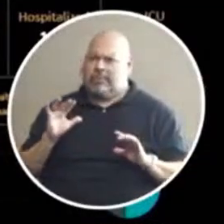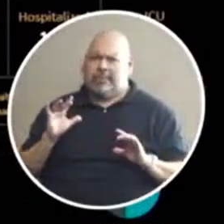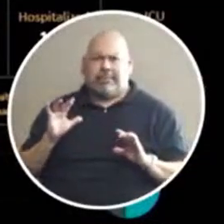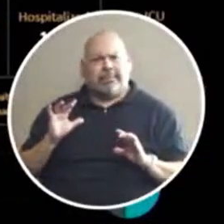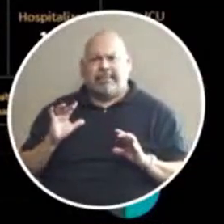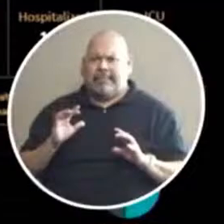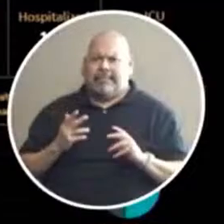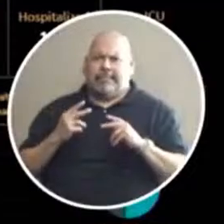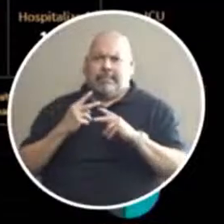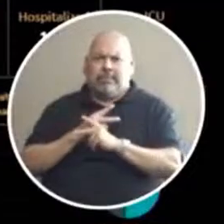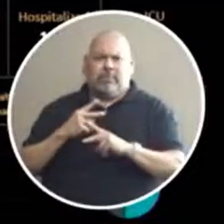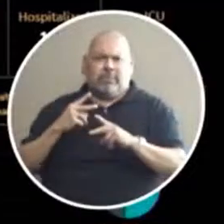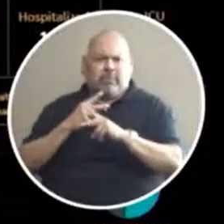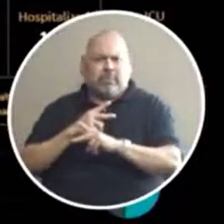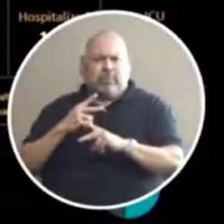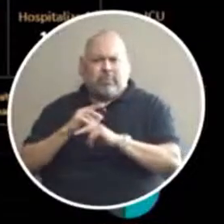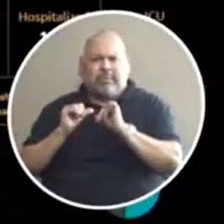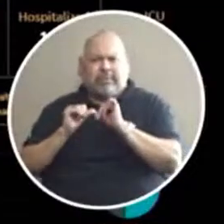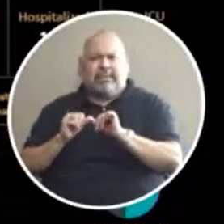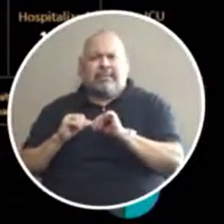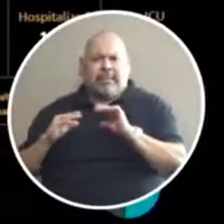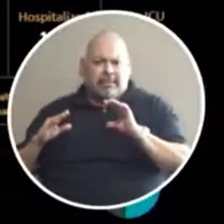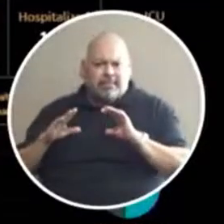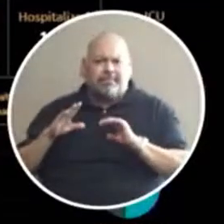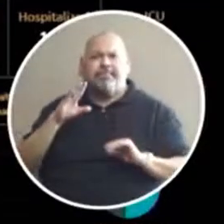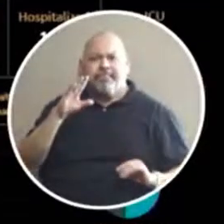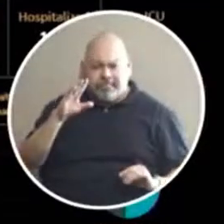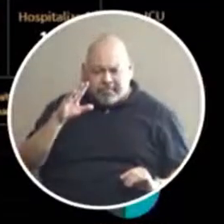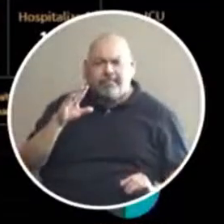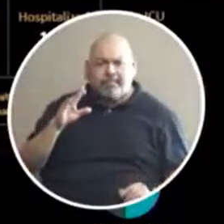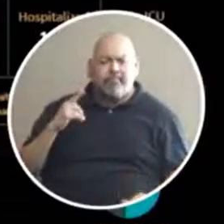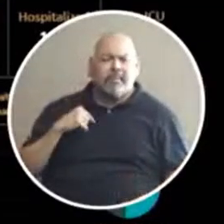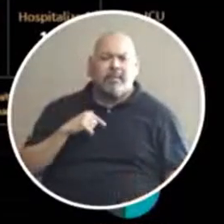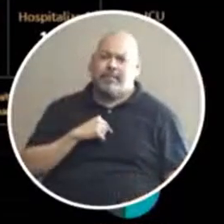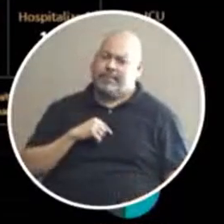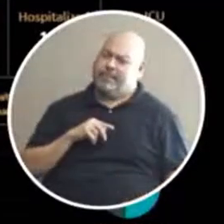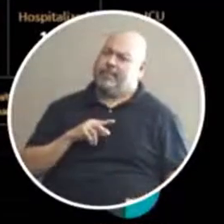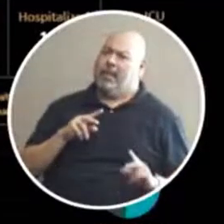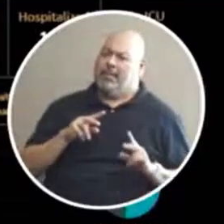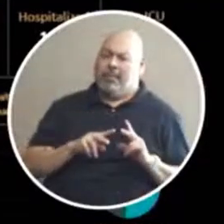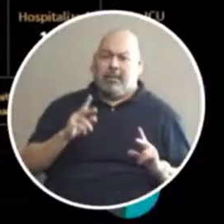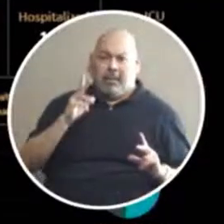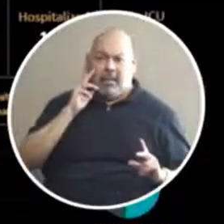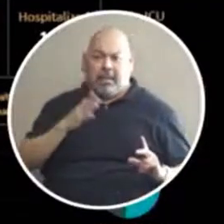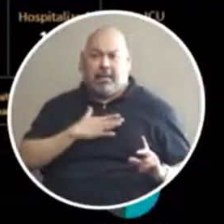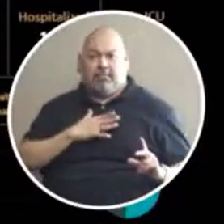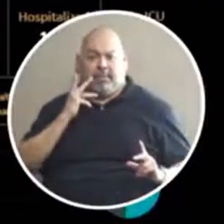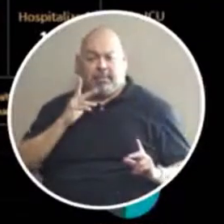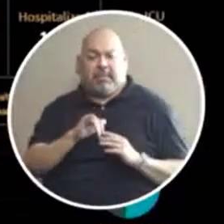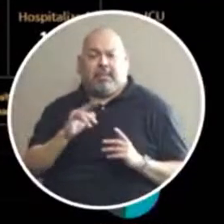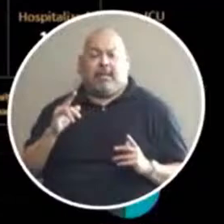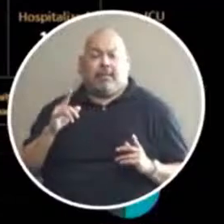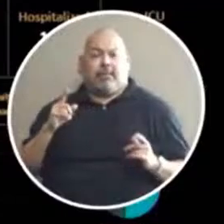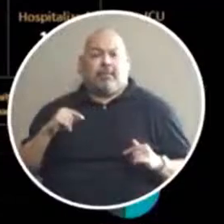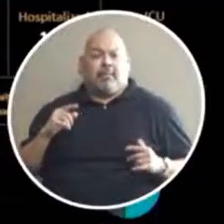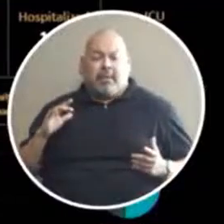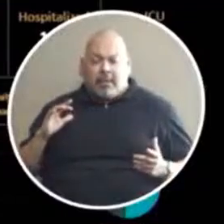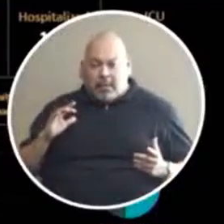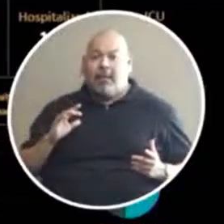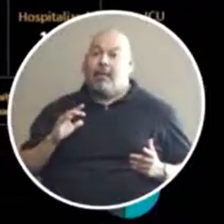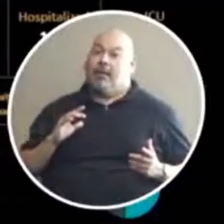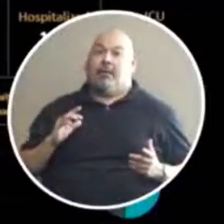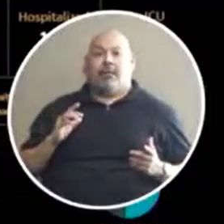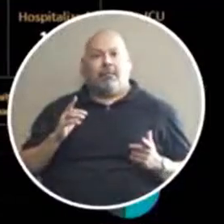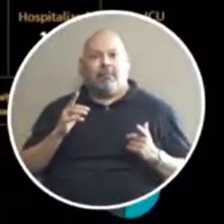are staggering and continue to climb up. We are very happy to see that a lot of people are coming to